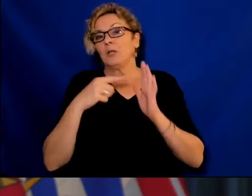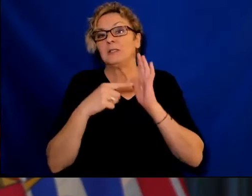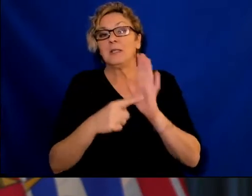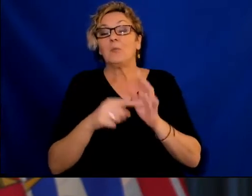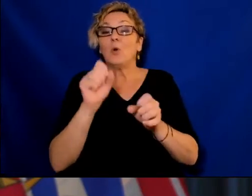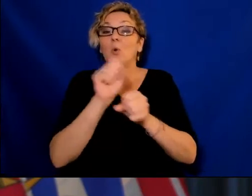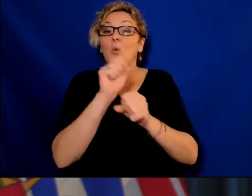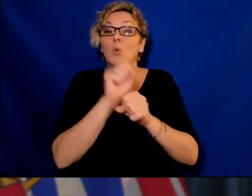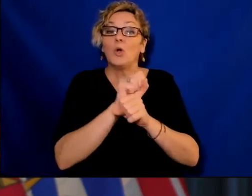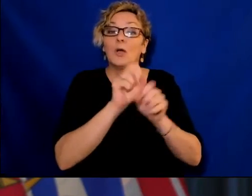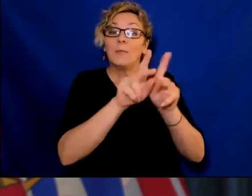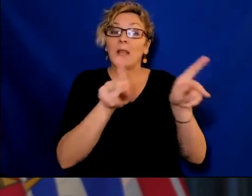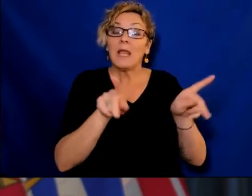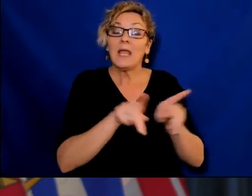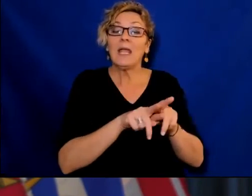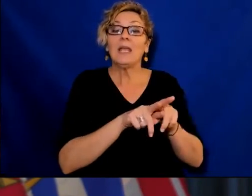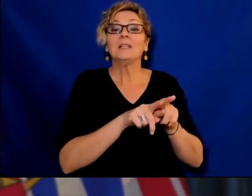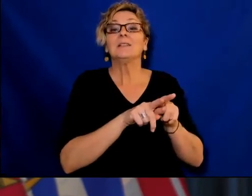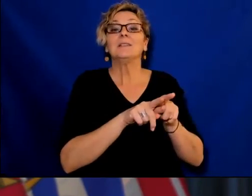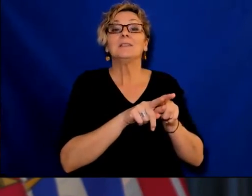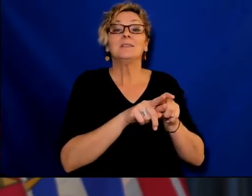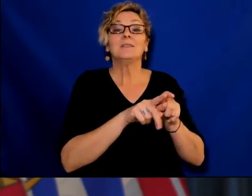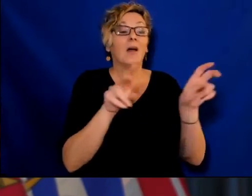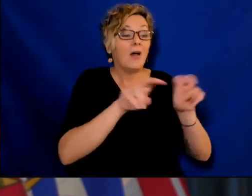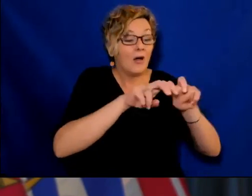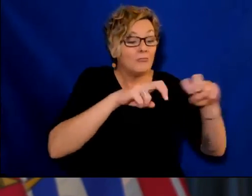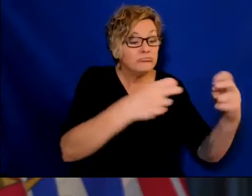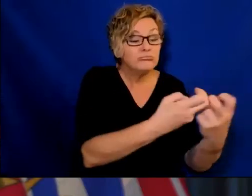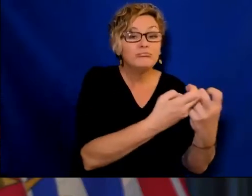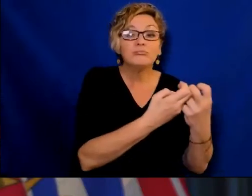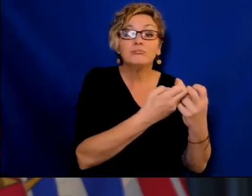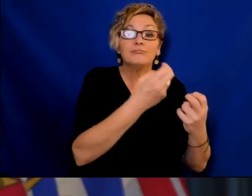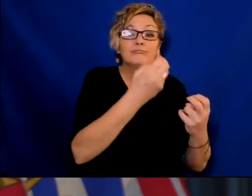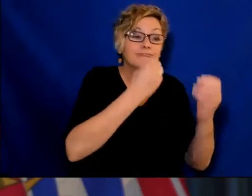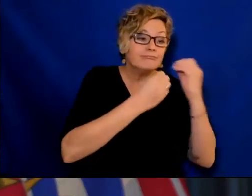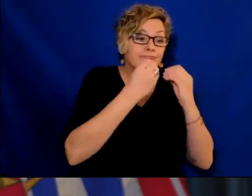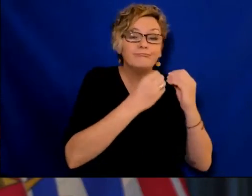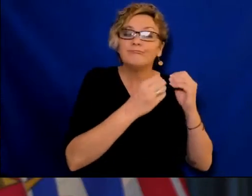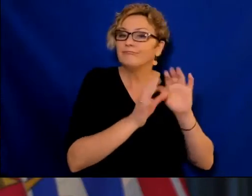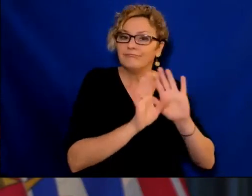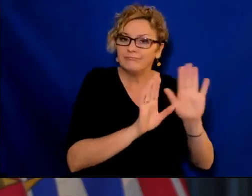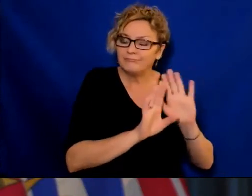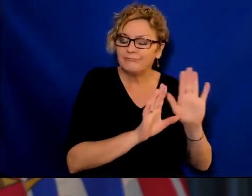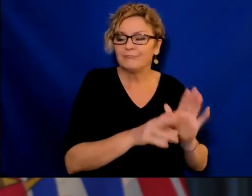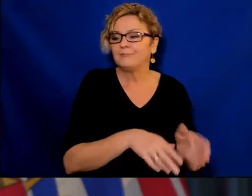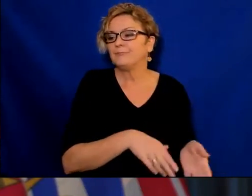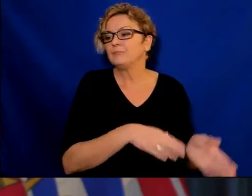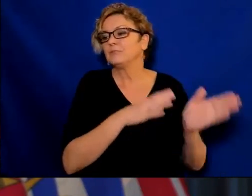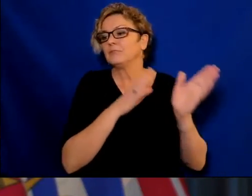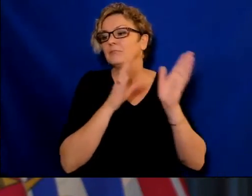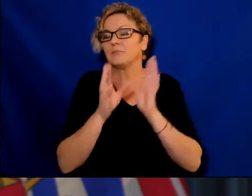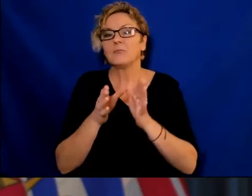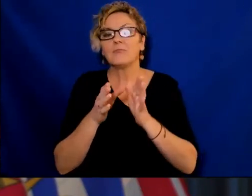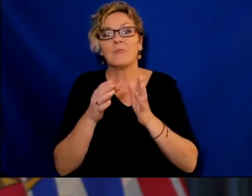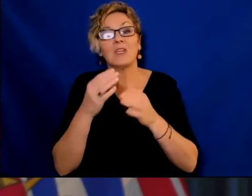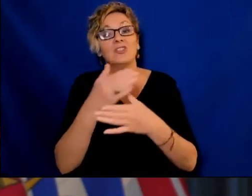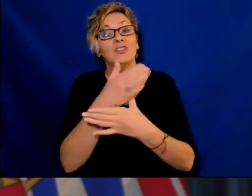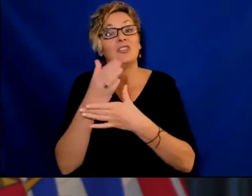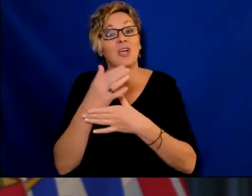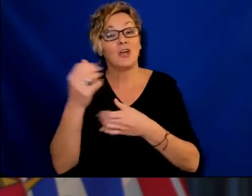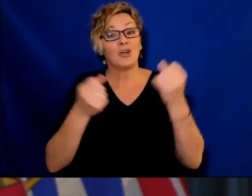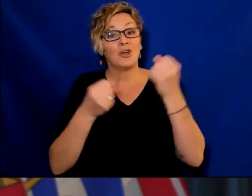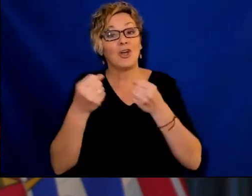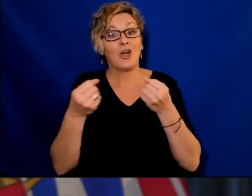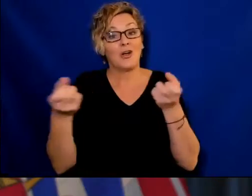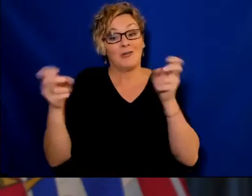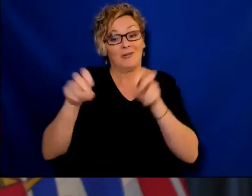at the indoor volleyball game that our kids are playing, those are settings now that we're seeing transmission. So in terms of